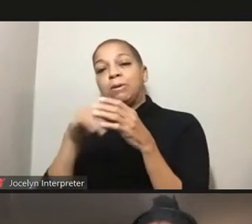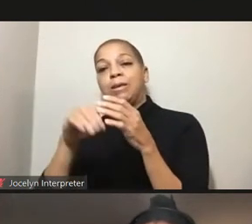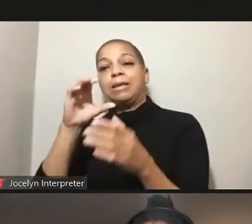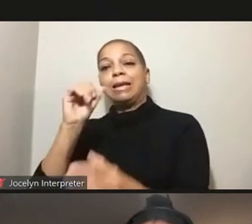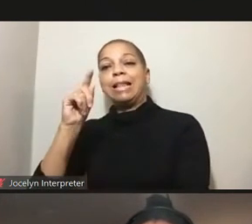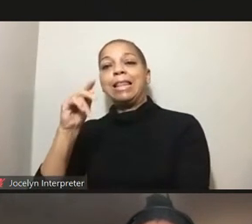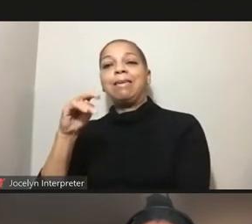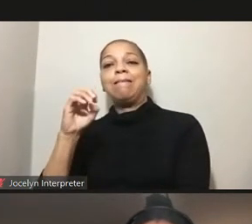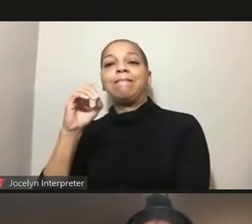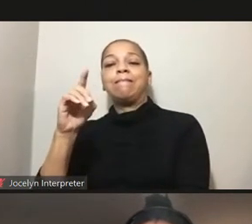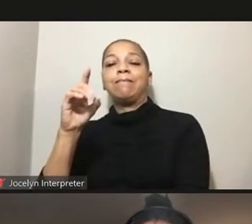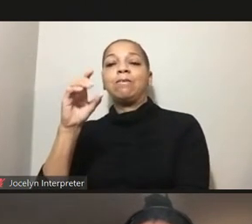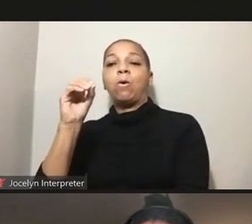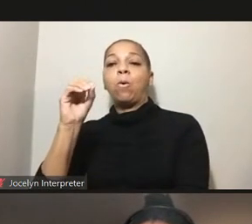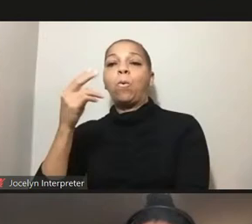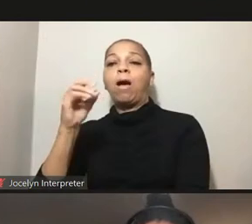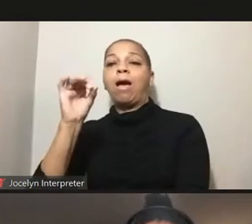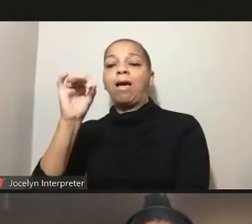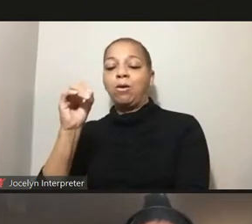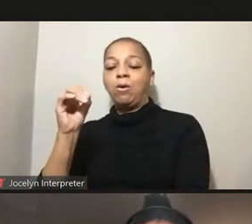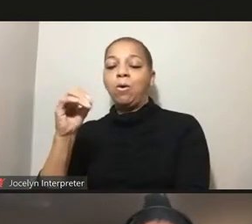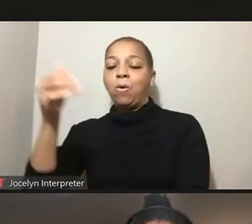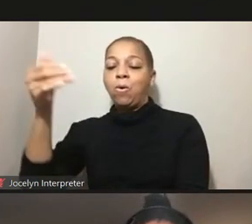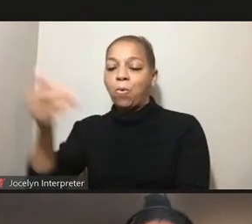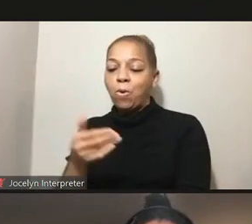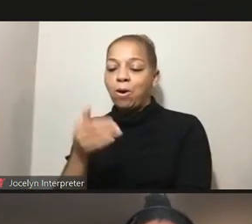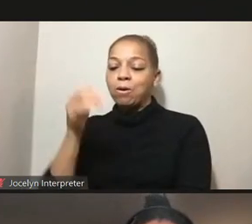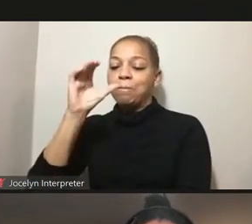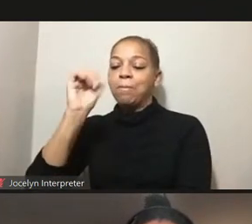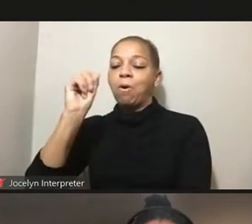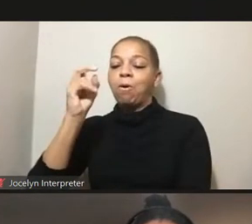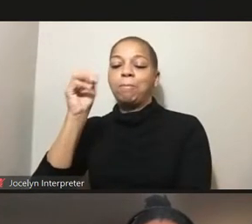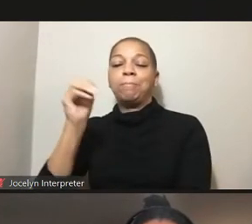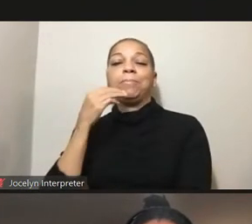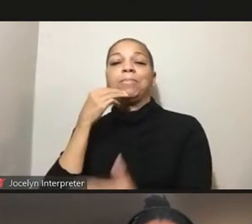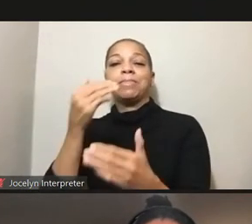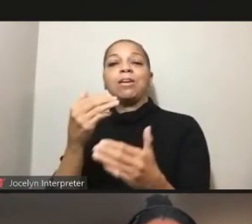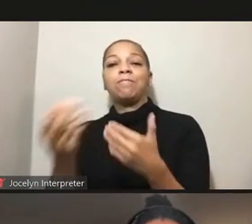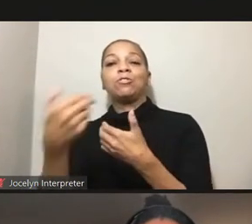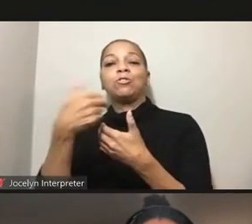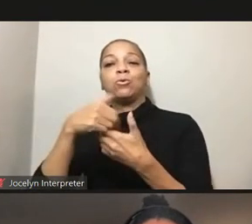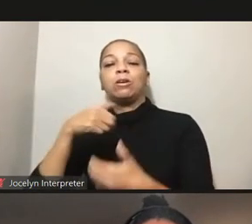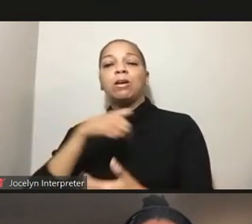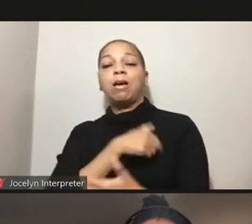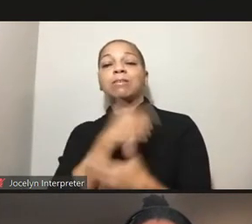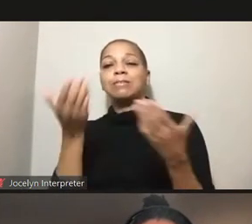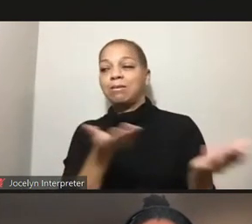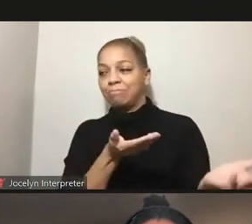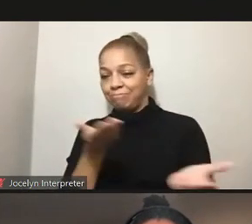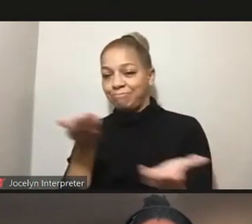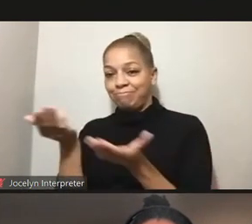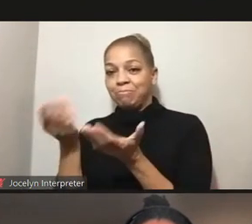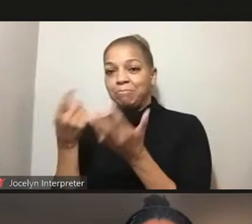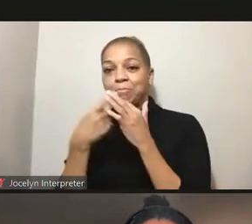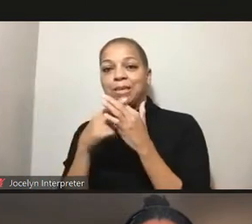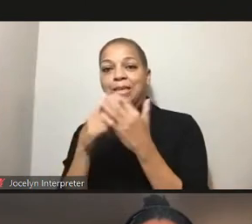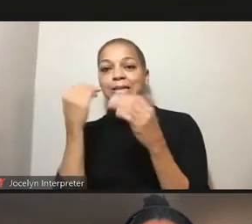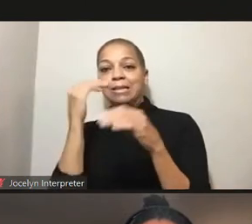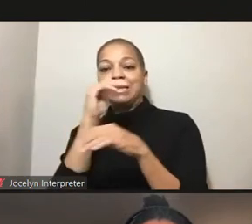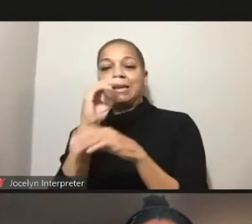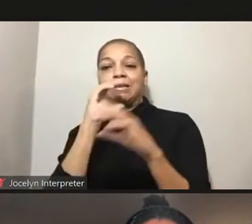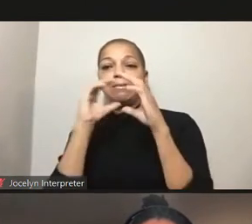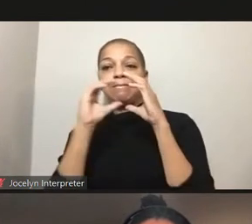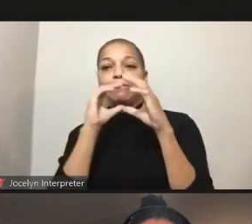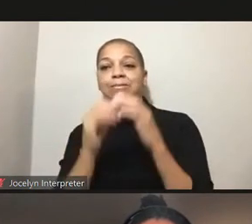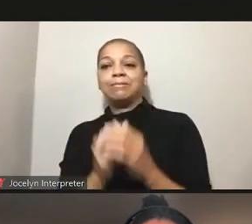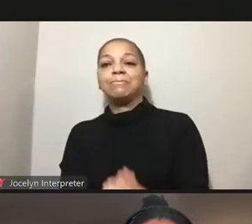Lane. Welcome, Carmen, and thank you so very much for joining us. I'll now hand it over to you to begin this evening's conversation.